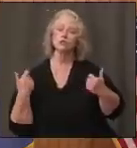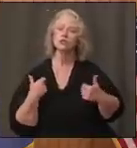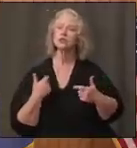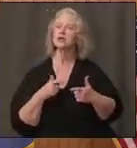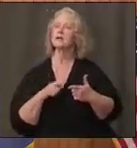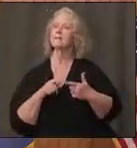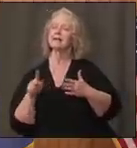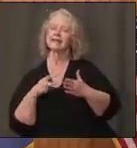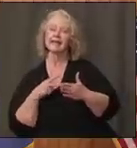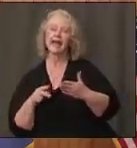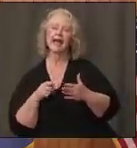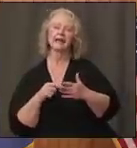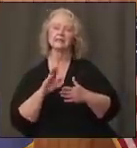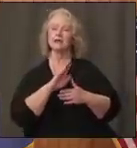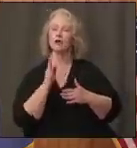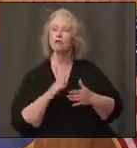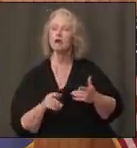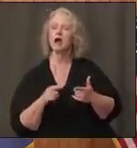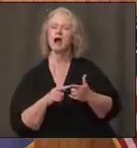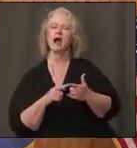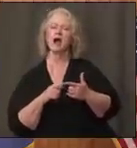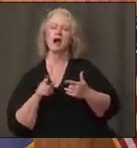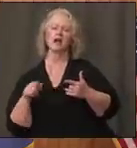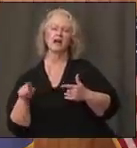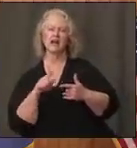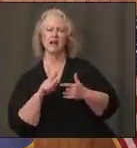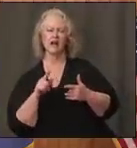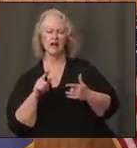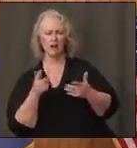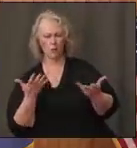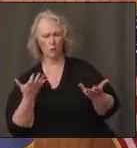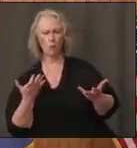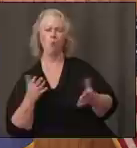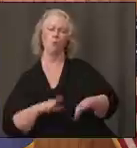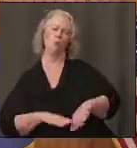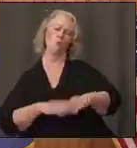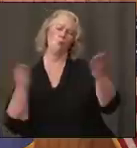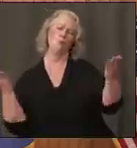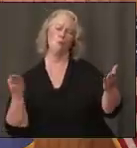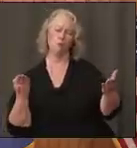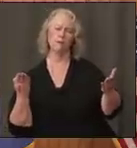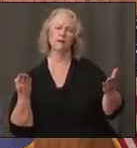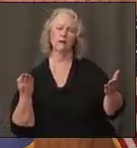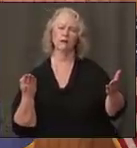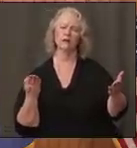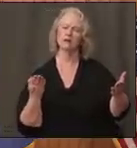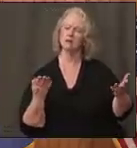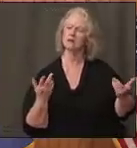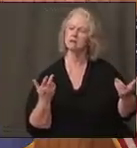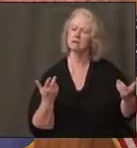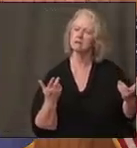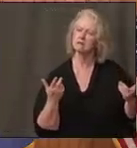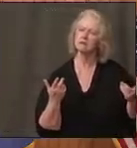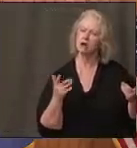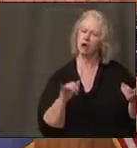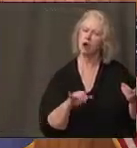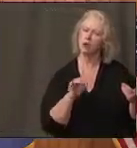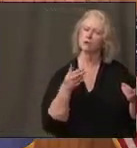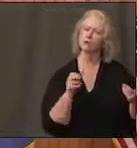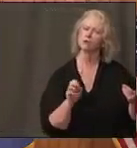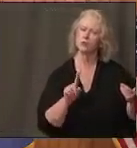karate studios that are circulating a petition asking that they be allowed to reopen with precautions on June